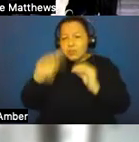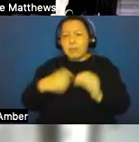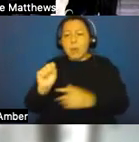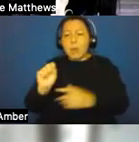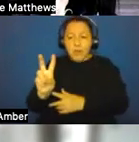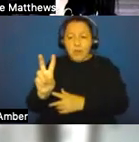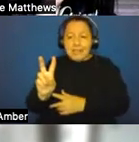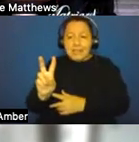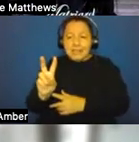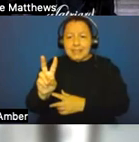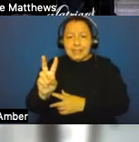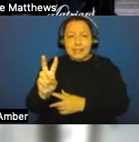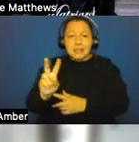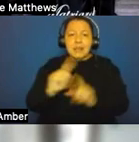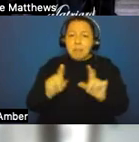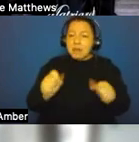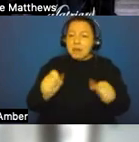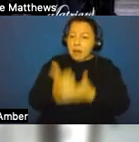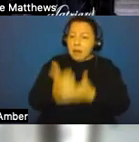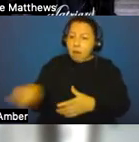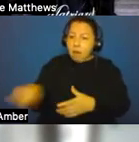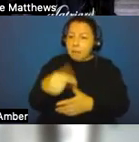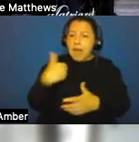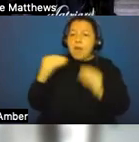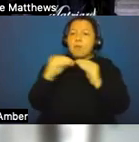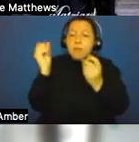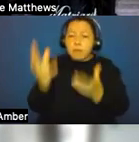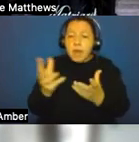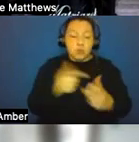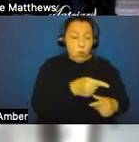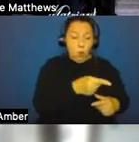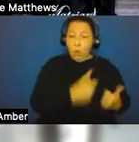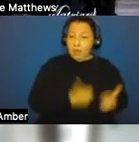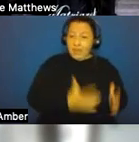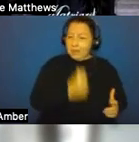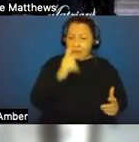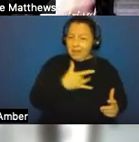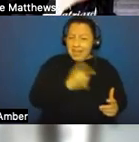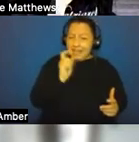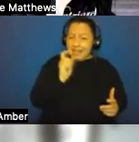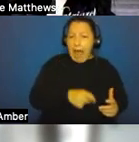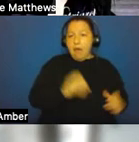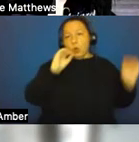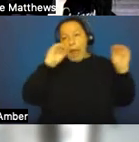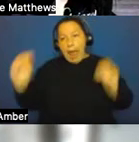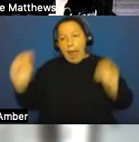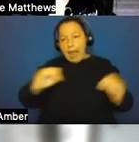some information so that the victim doesn't feel like they need to educate their family and their friends.